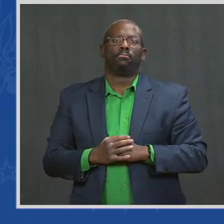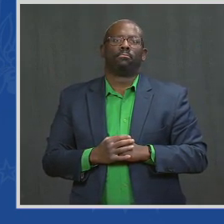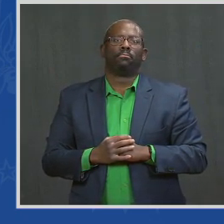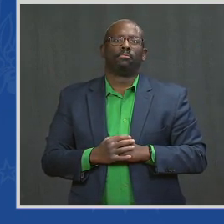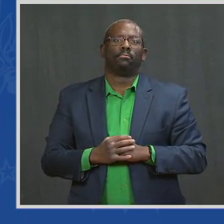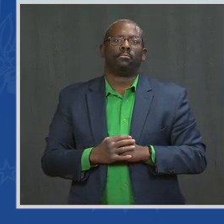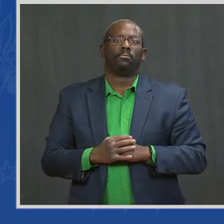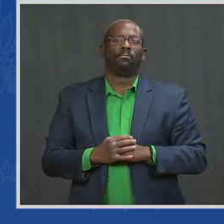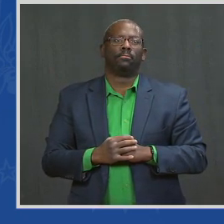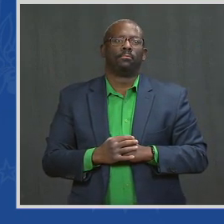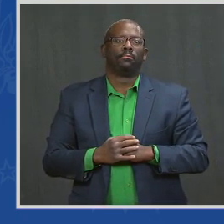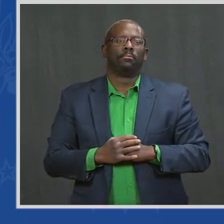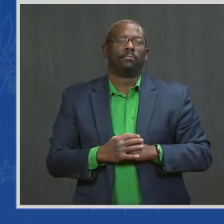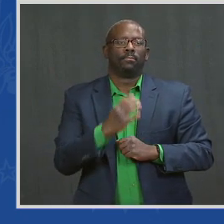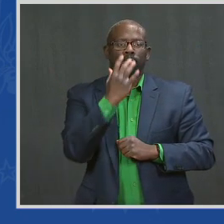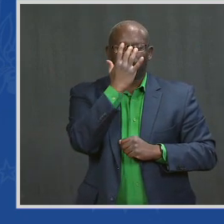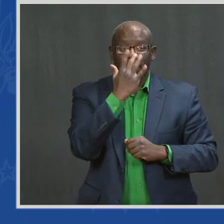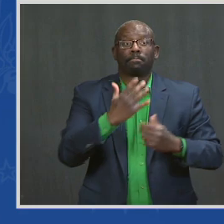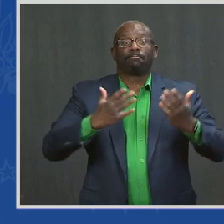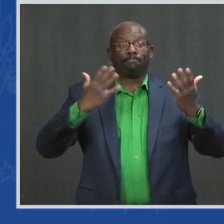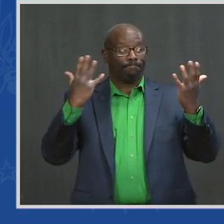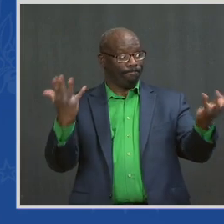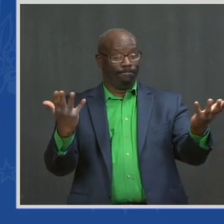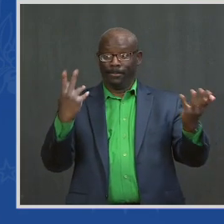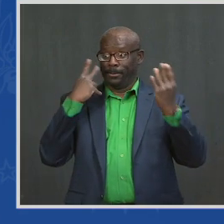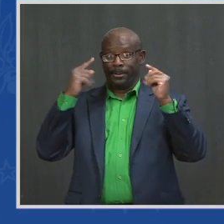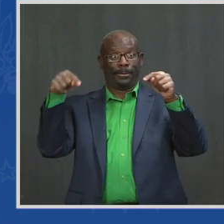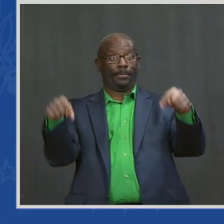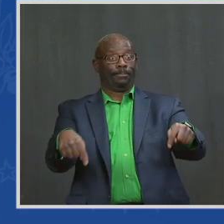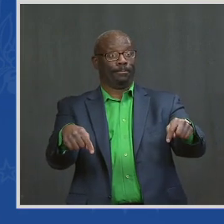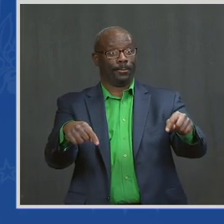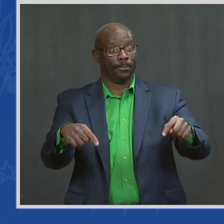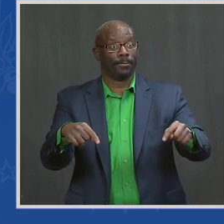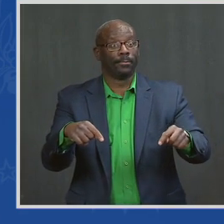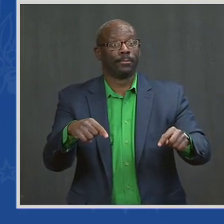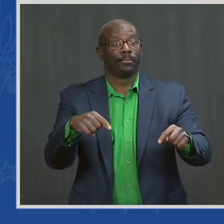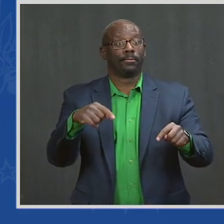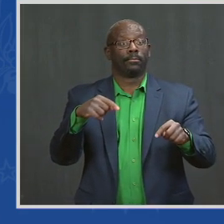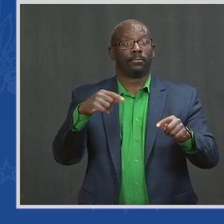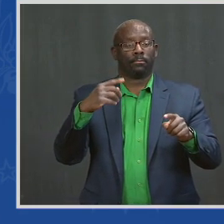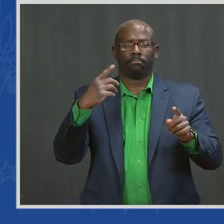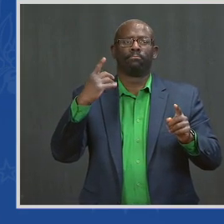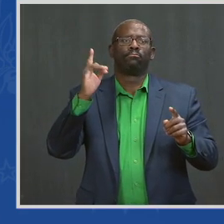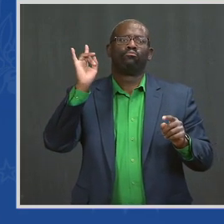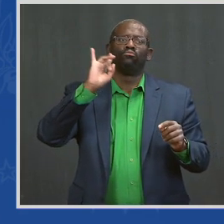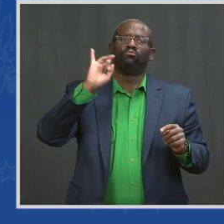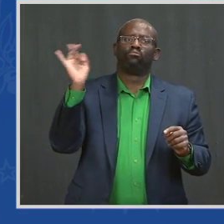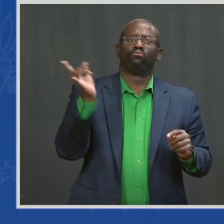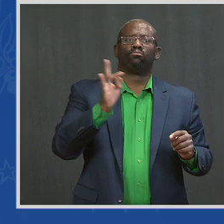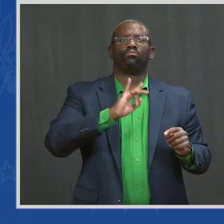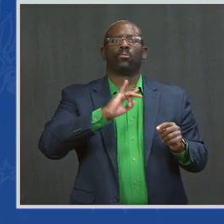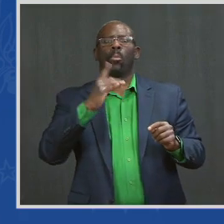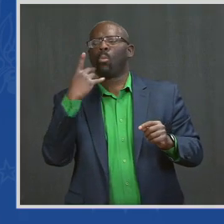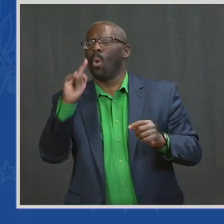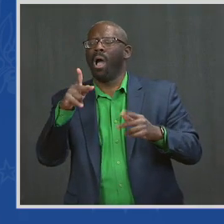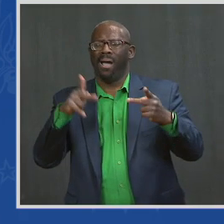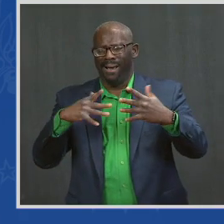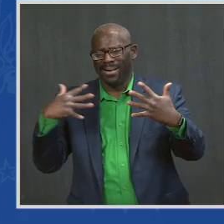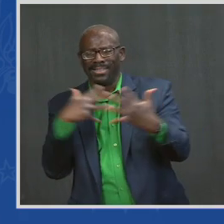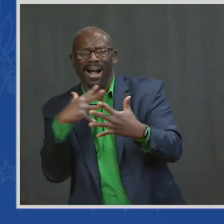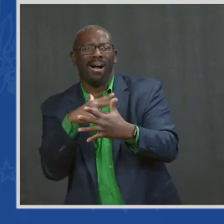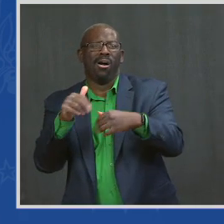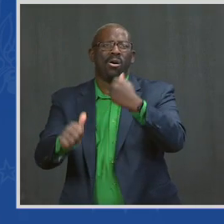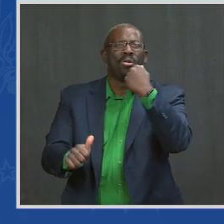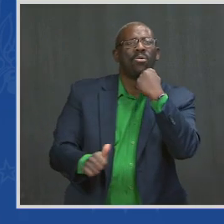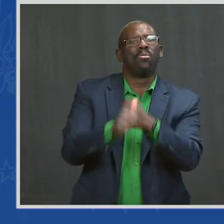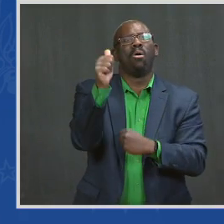We see this assault from restrictive laws, threats of intimidation, voter purges, and more.